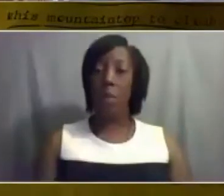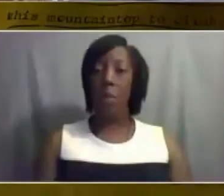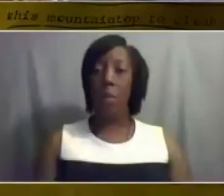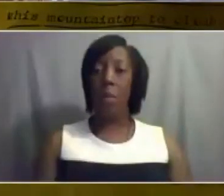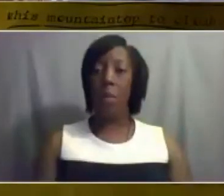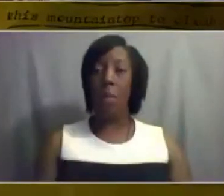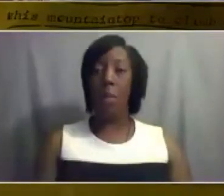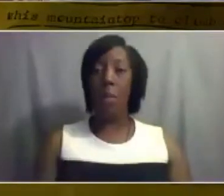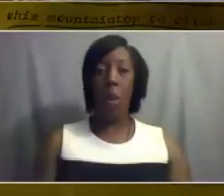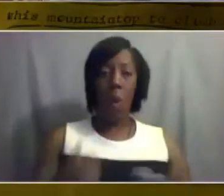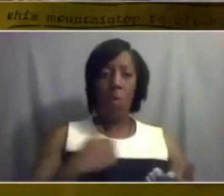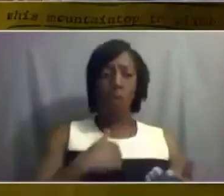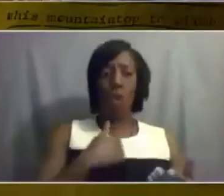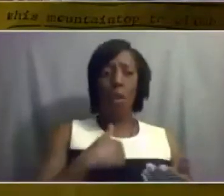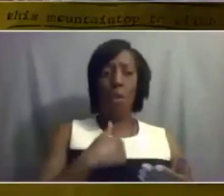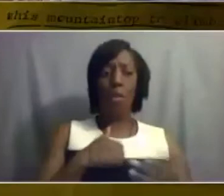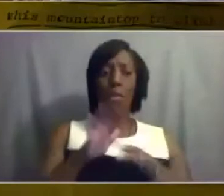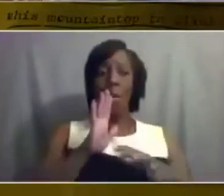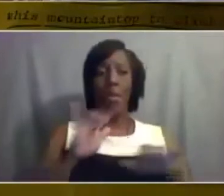Go ahead.